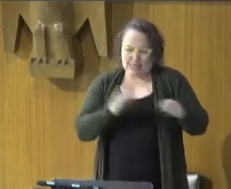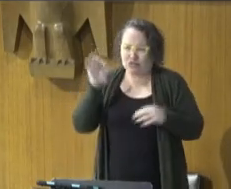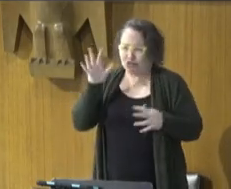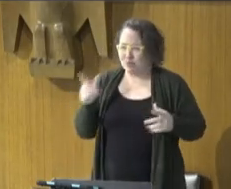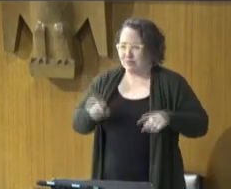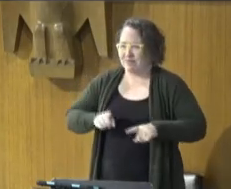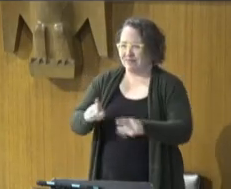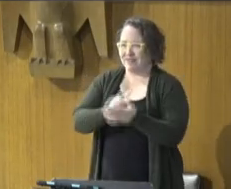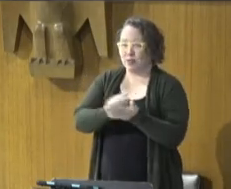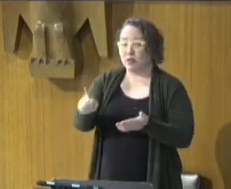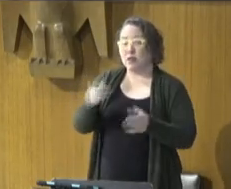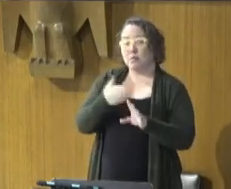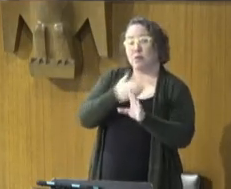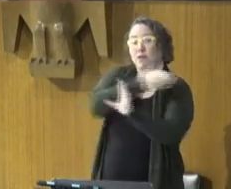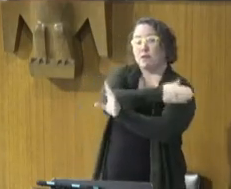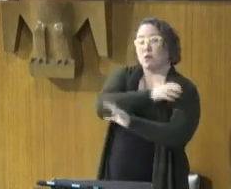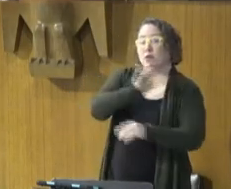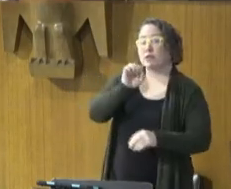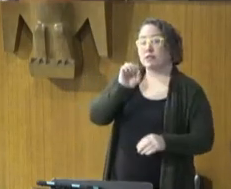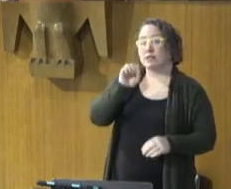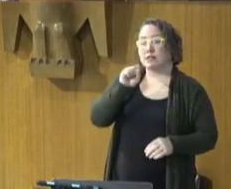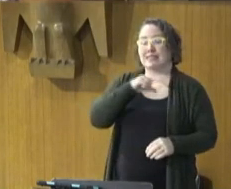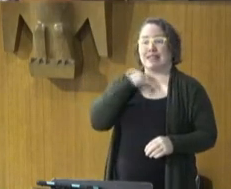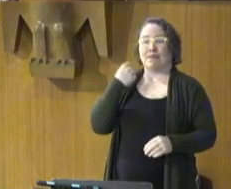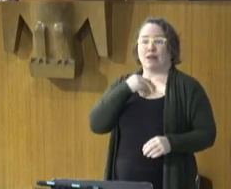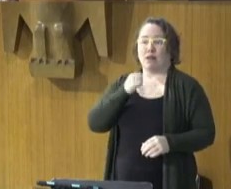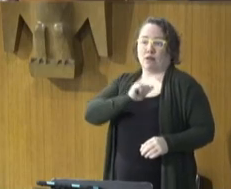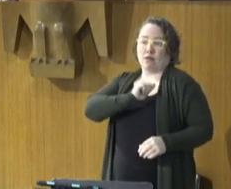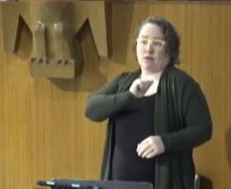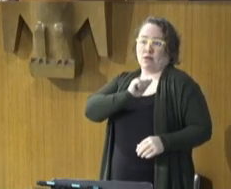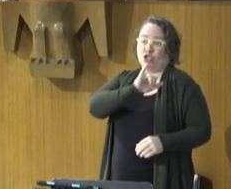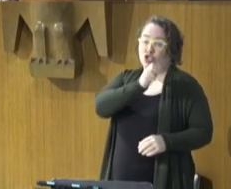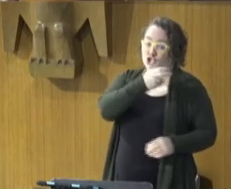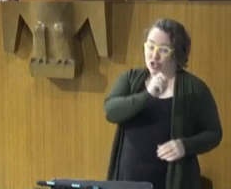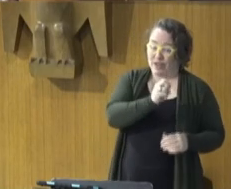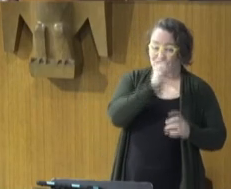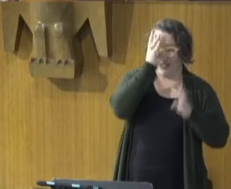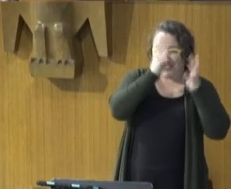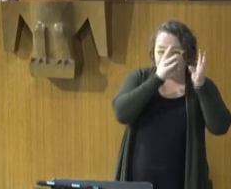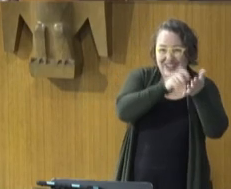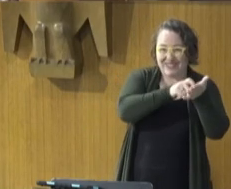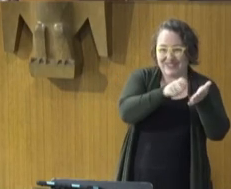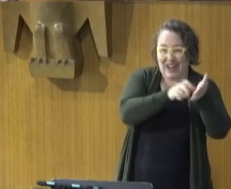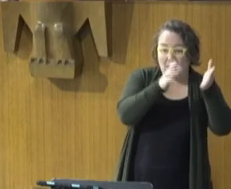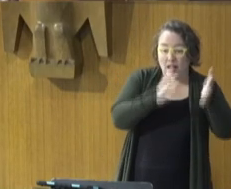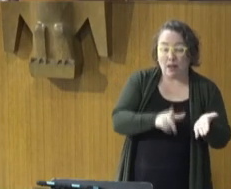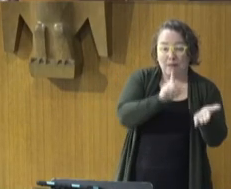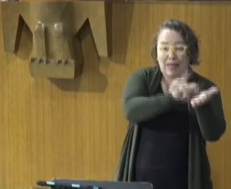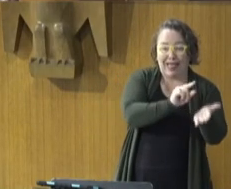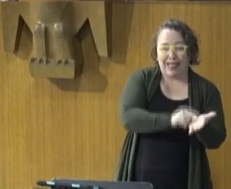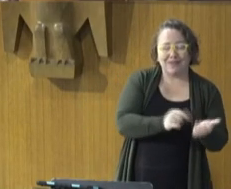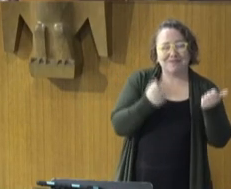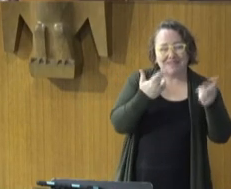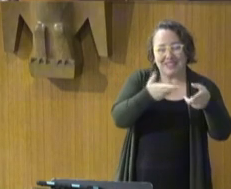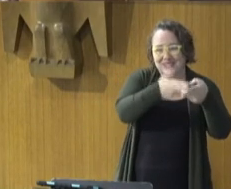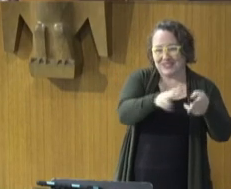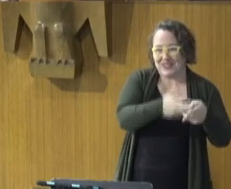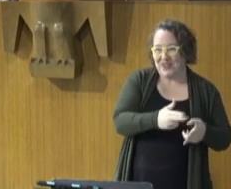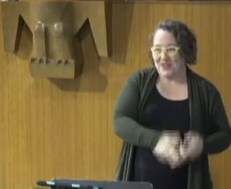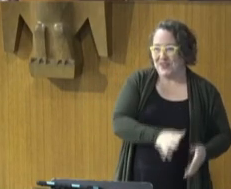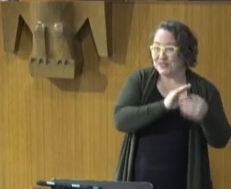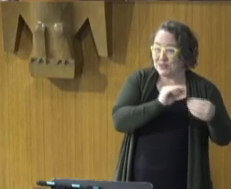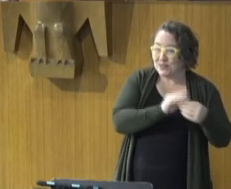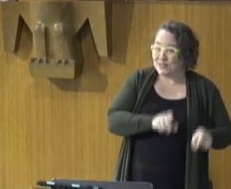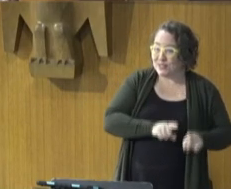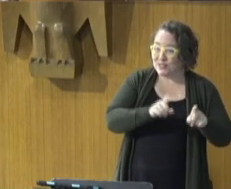of you know, before seminary, Jen was a creative writer and she had been publishing a lot of short stories during her time in graduate